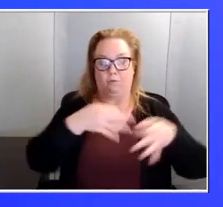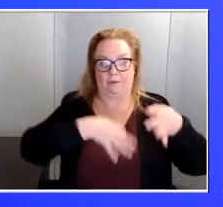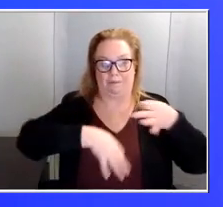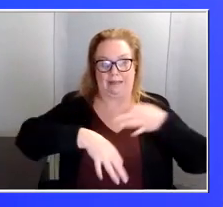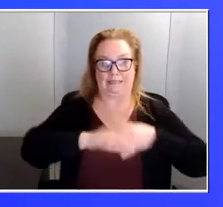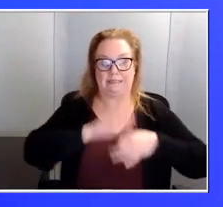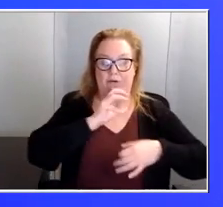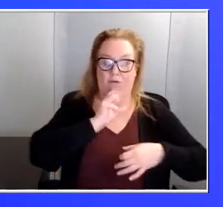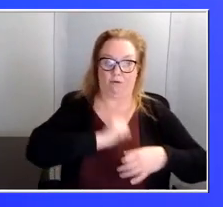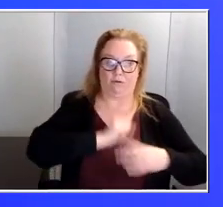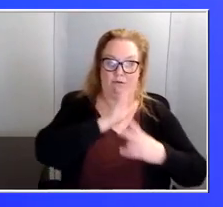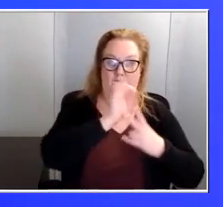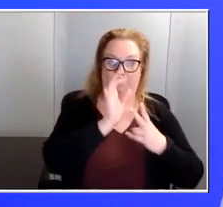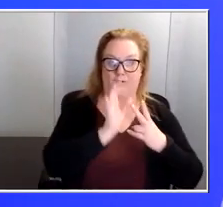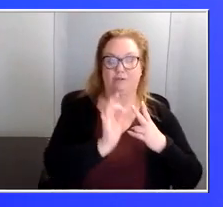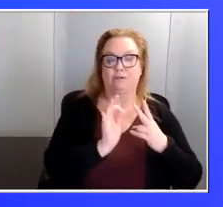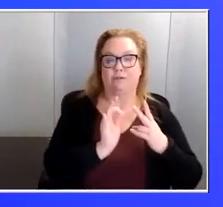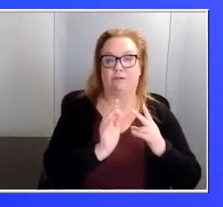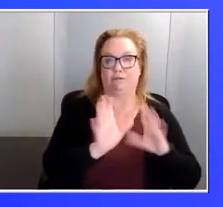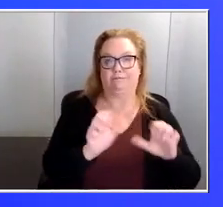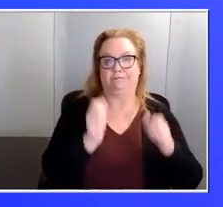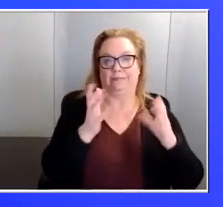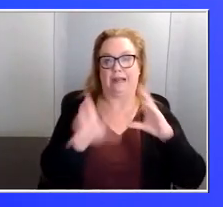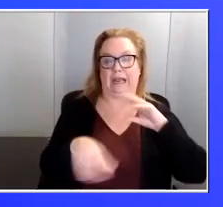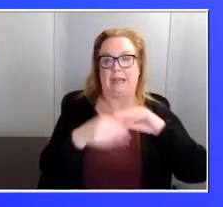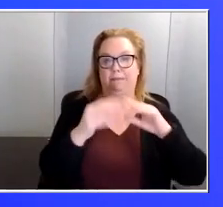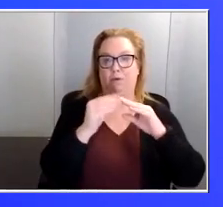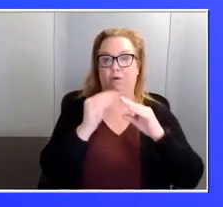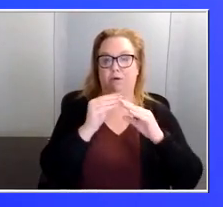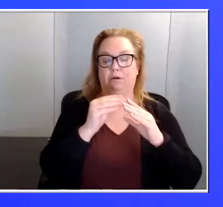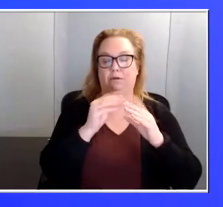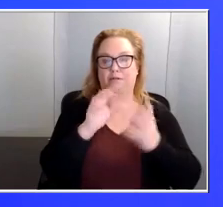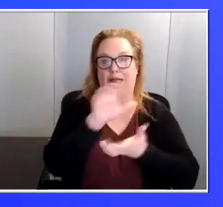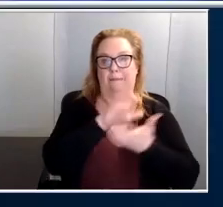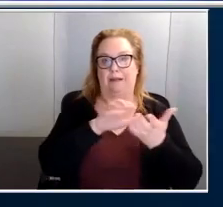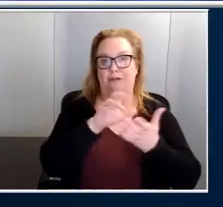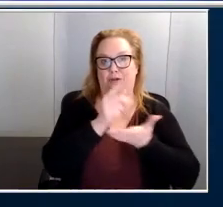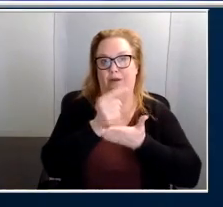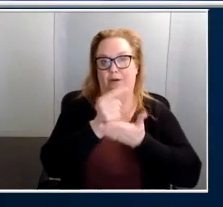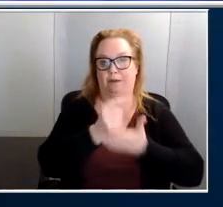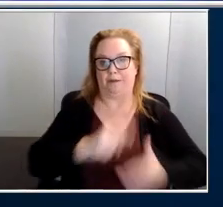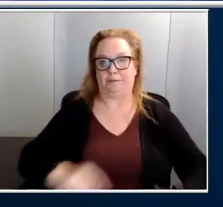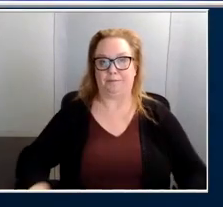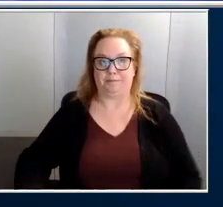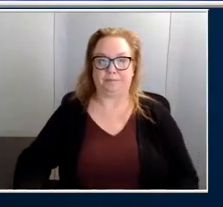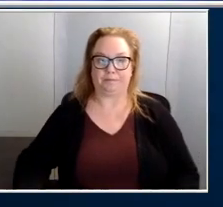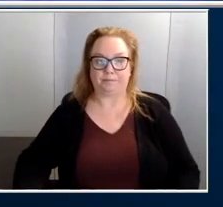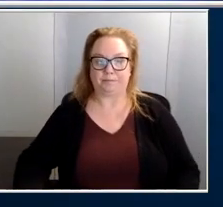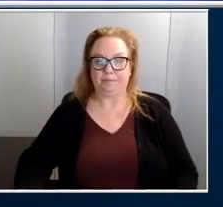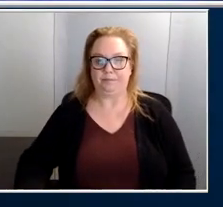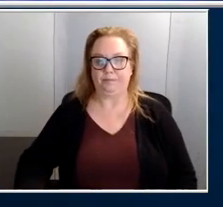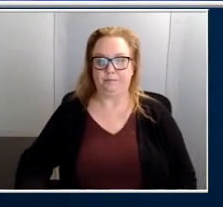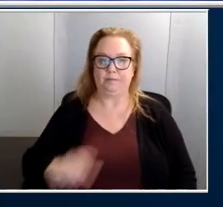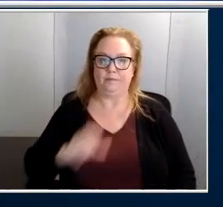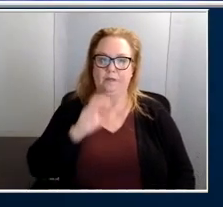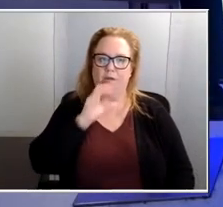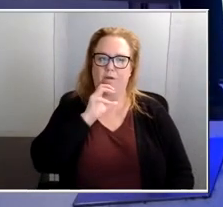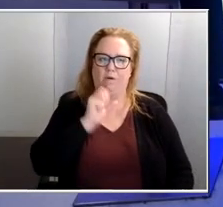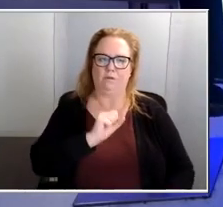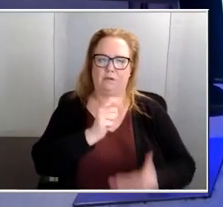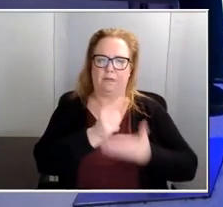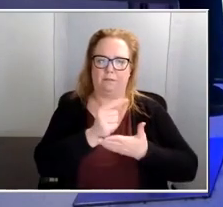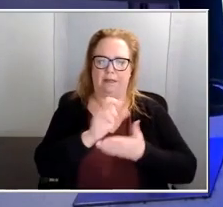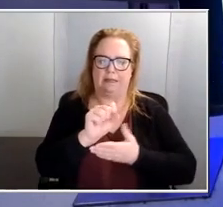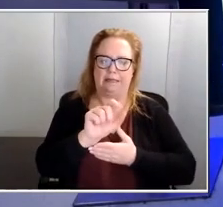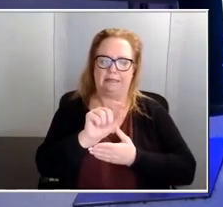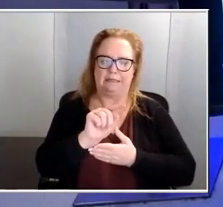or, you know, add more, combination therapy in the future for these patients. You know, Dr. McGuirk, he just said older therapies like stem cell